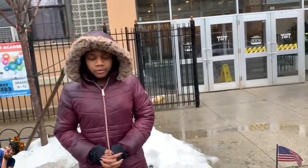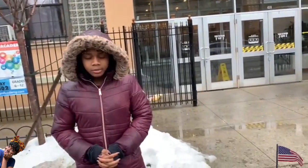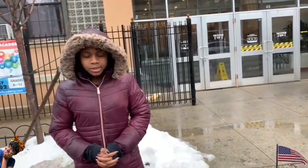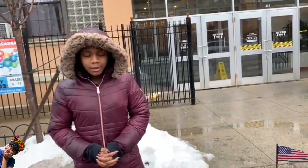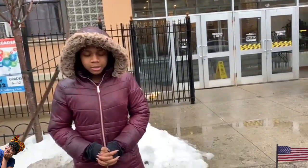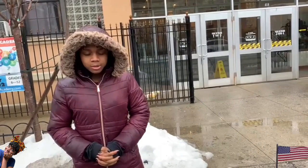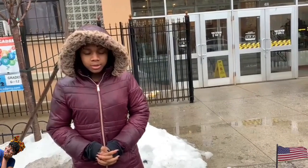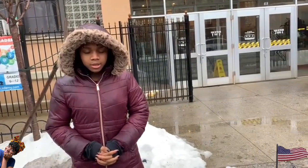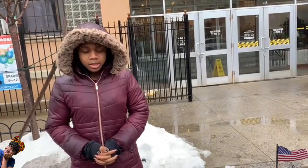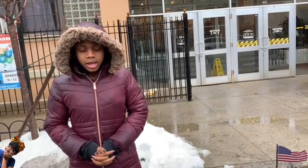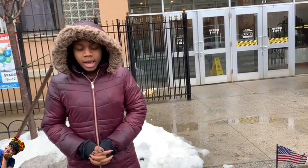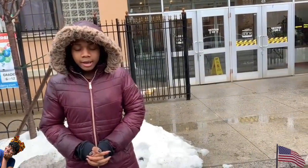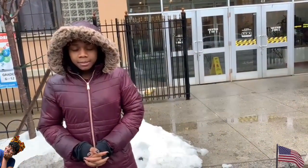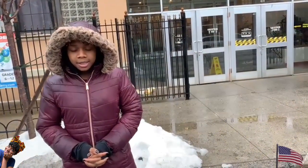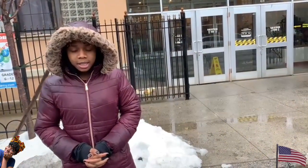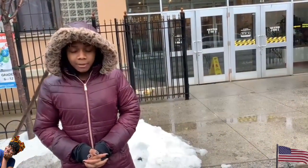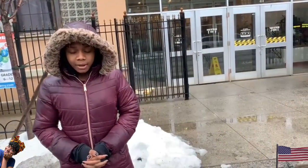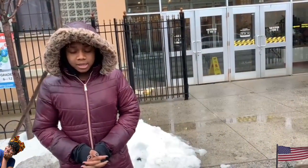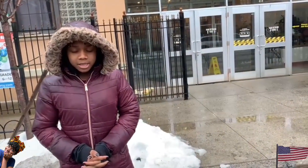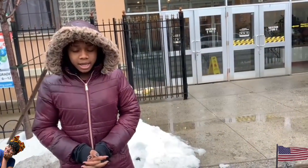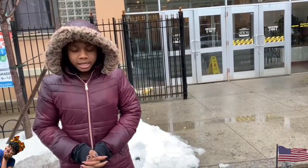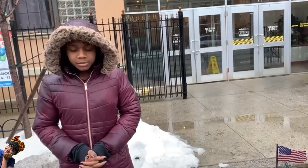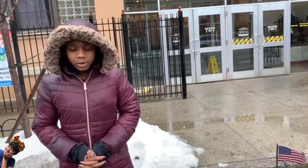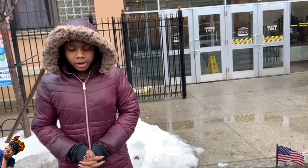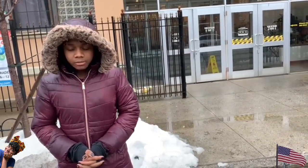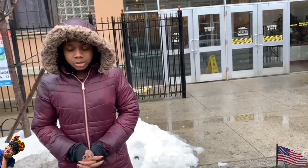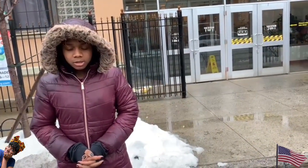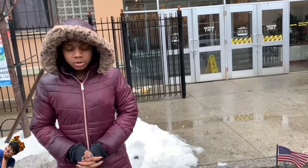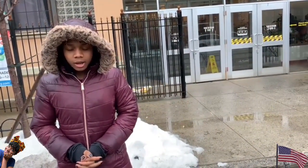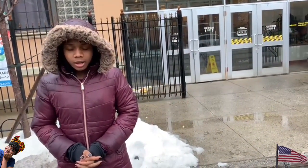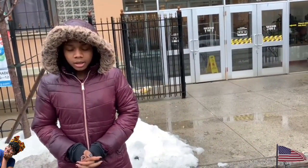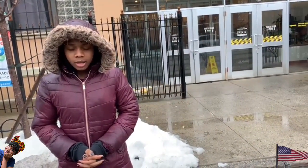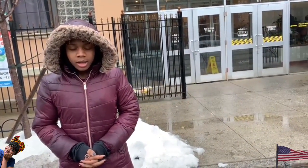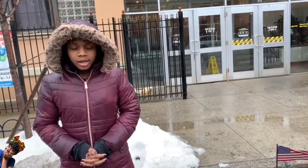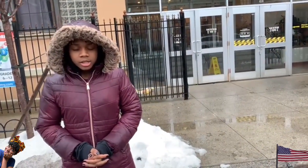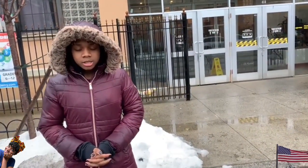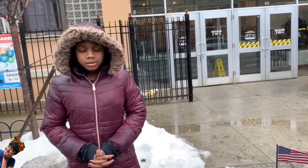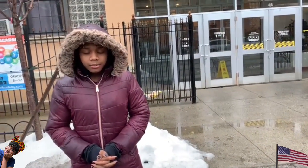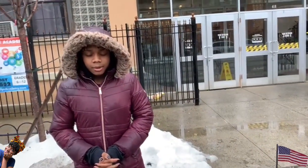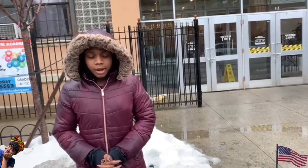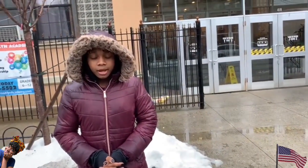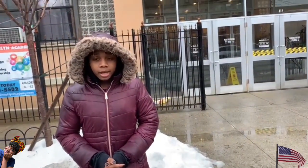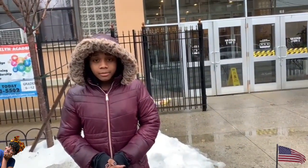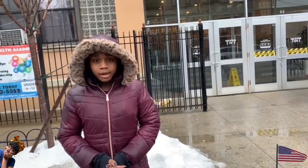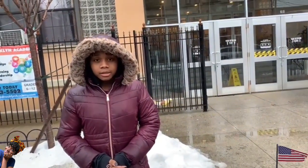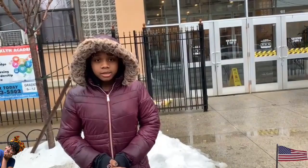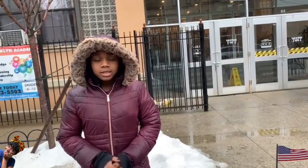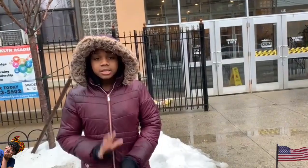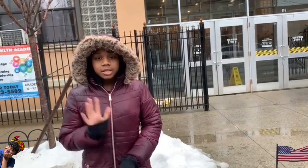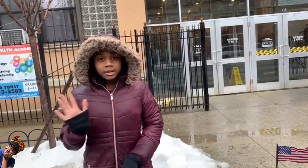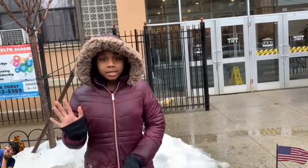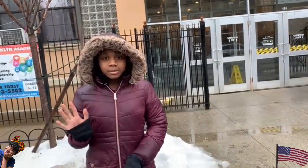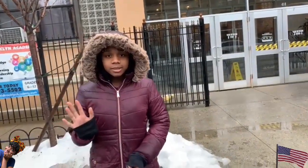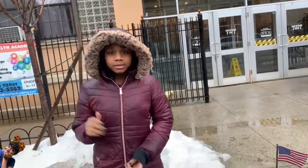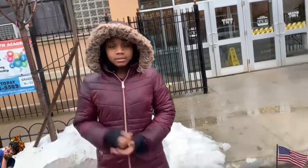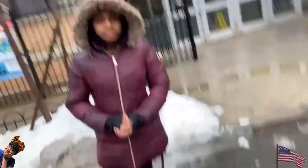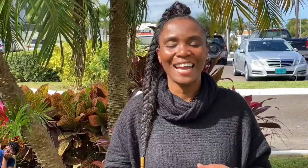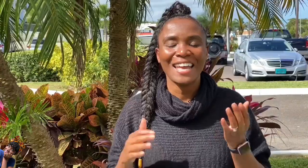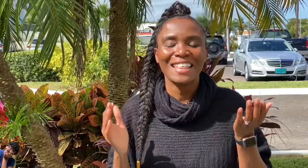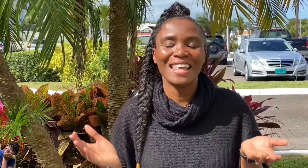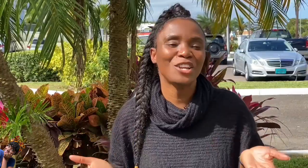learned from Sabbath school, and please help Auntie Kay's program to do well. In Jesus' name I pray, amen. See you next